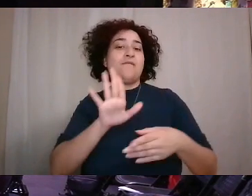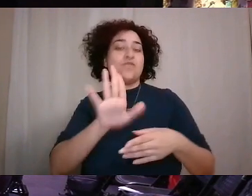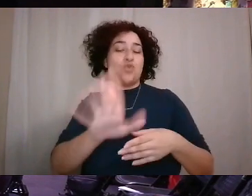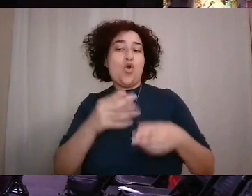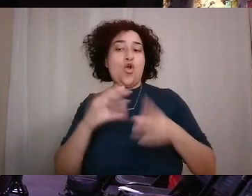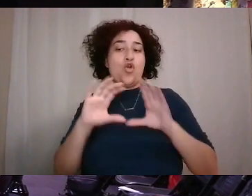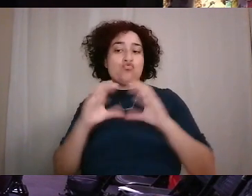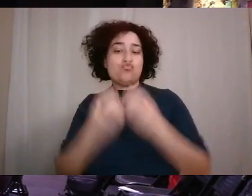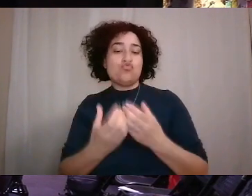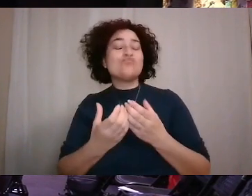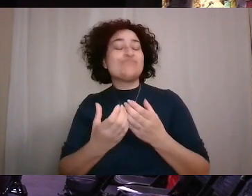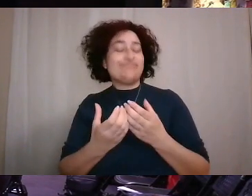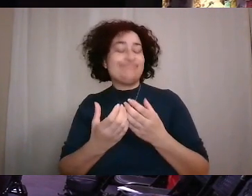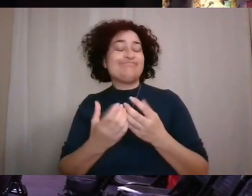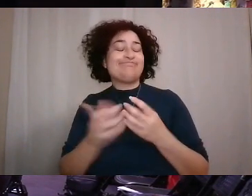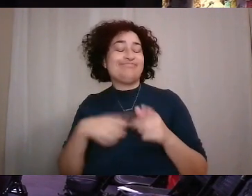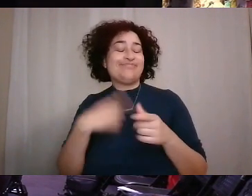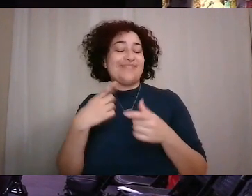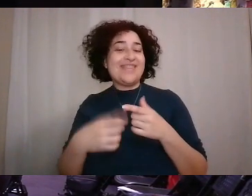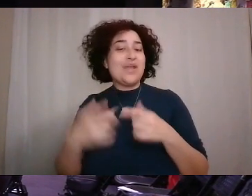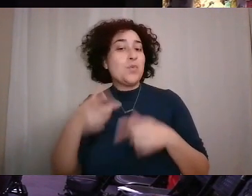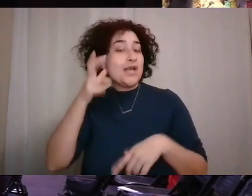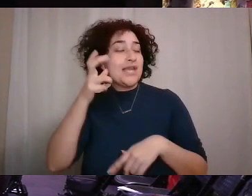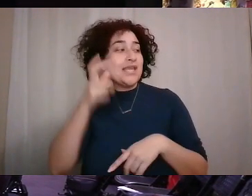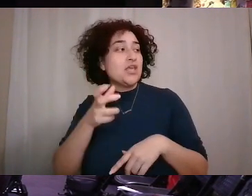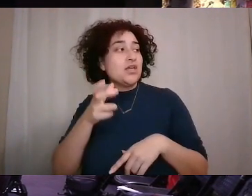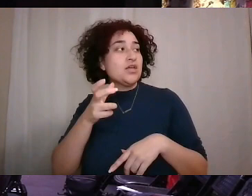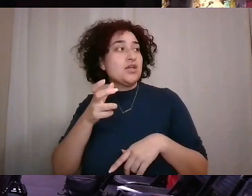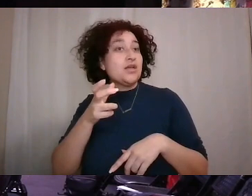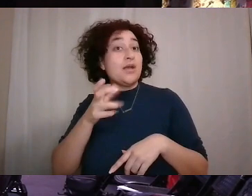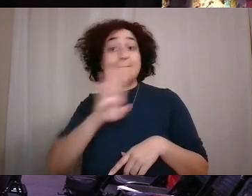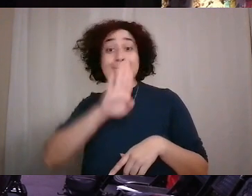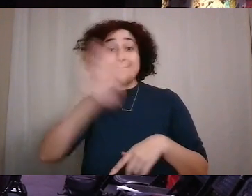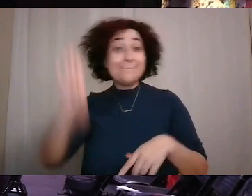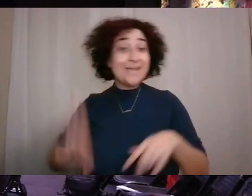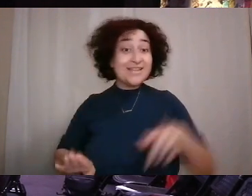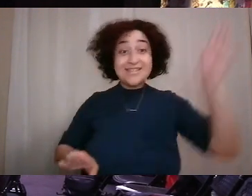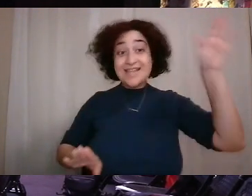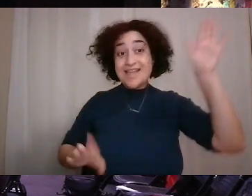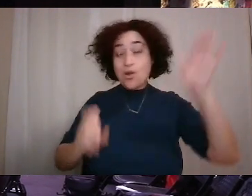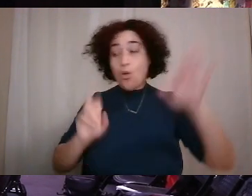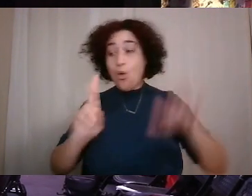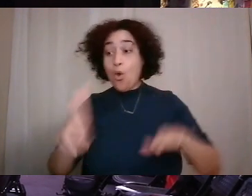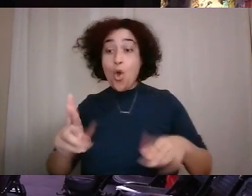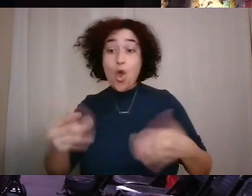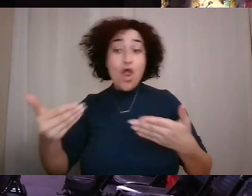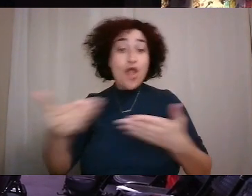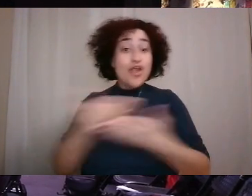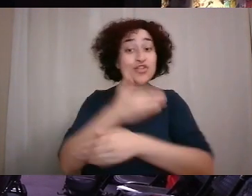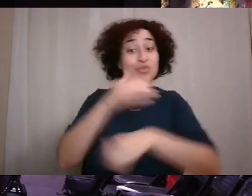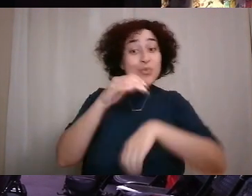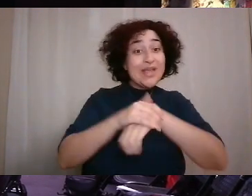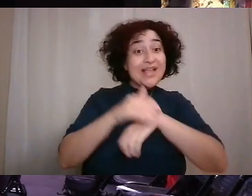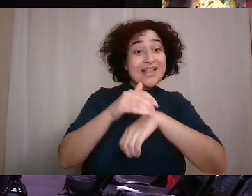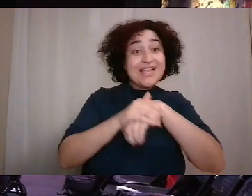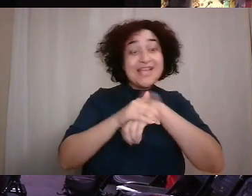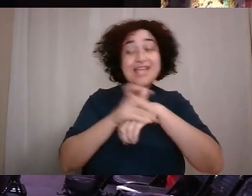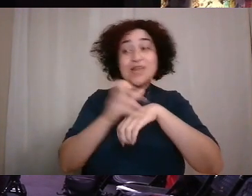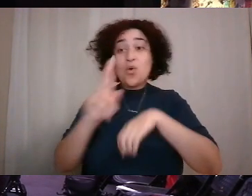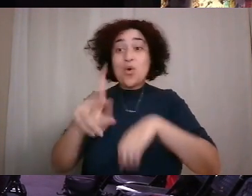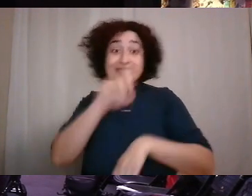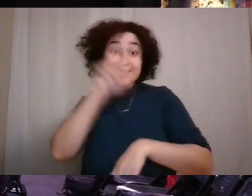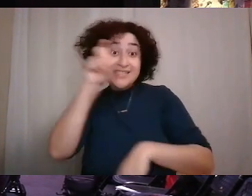we're just going to hear Boston, or New England, and, you know, Texas, we have our own group over